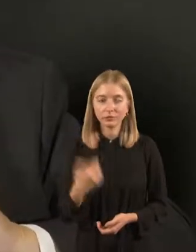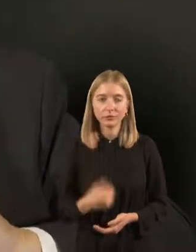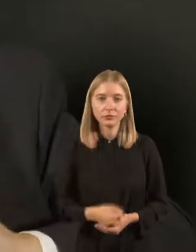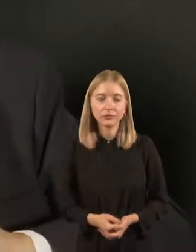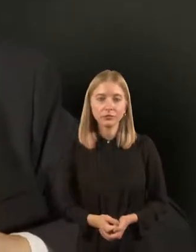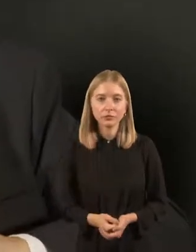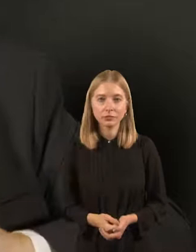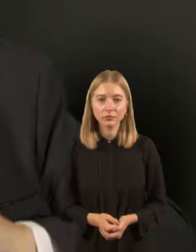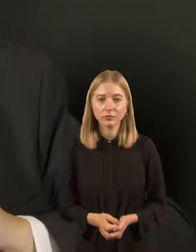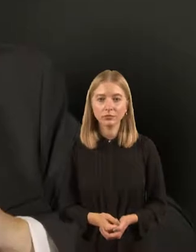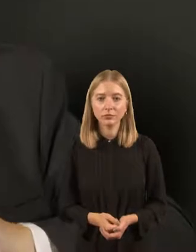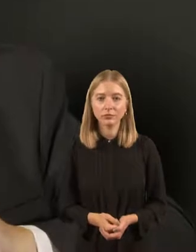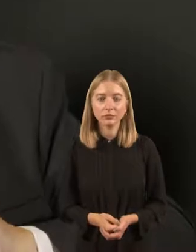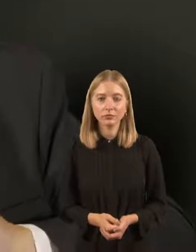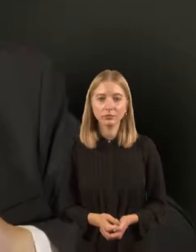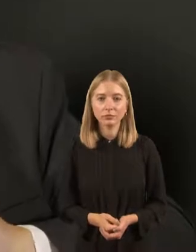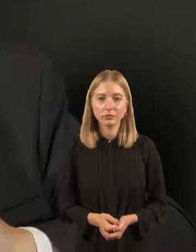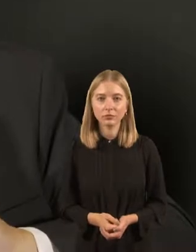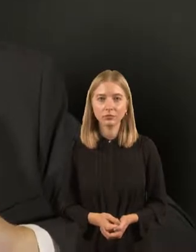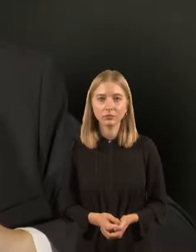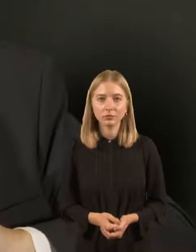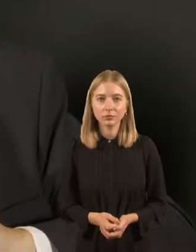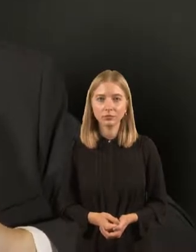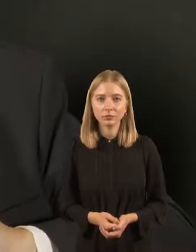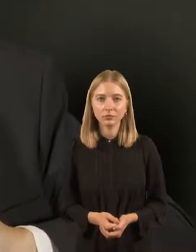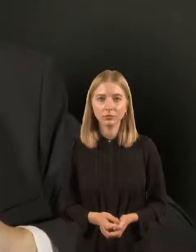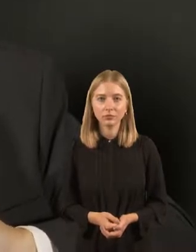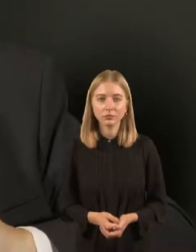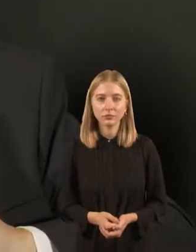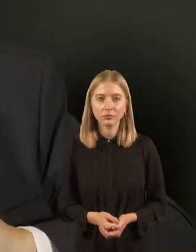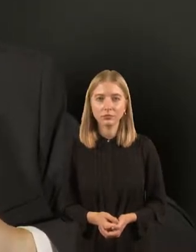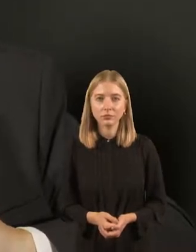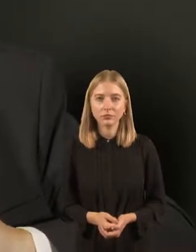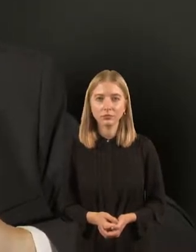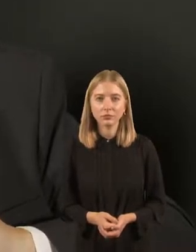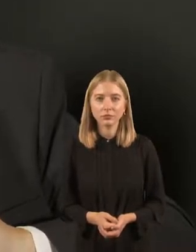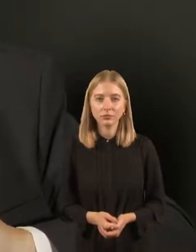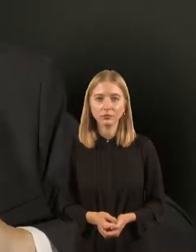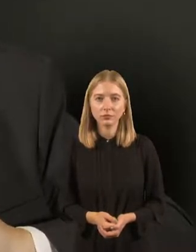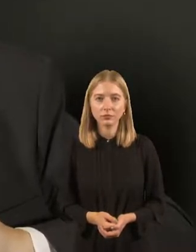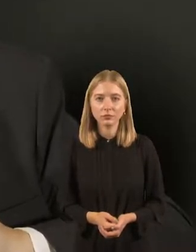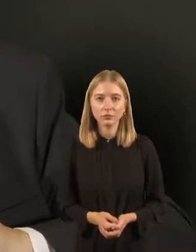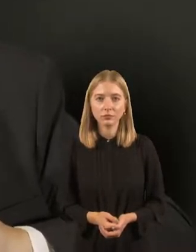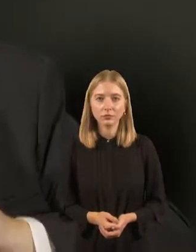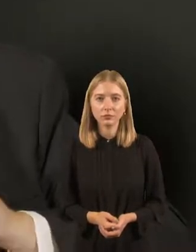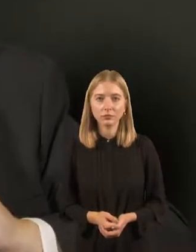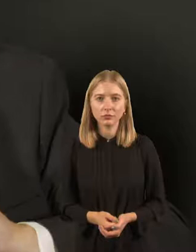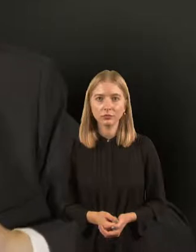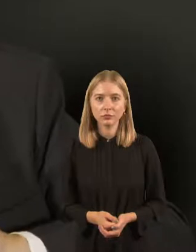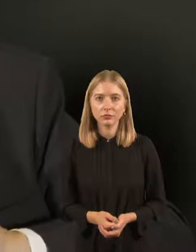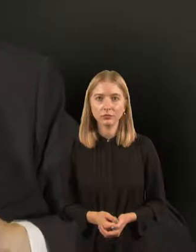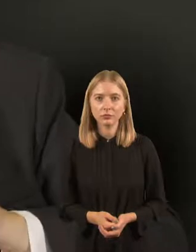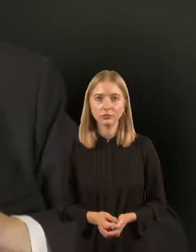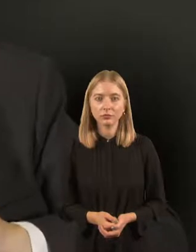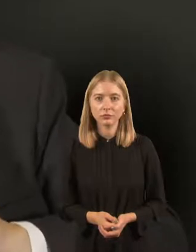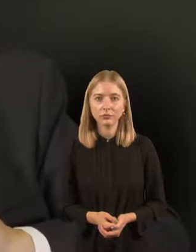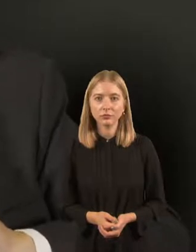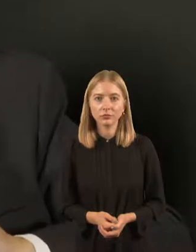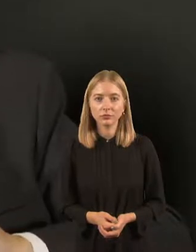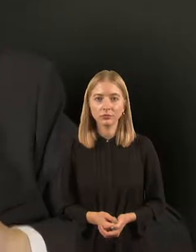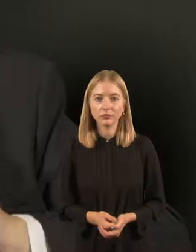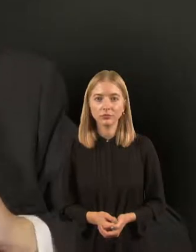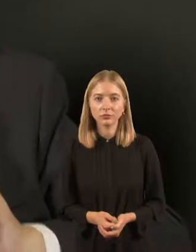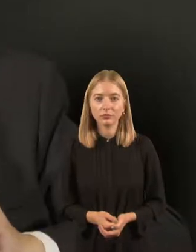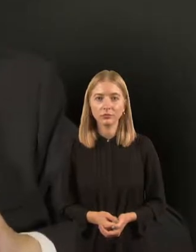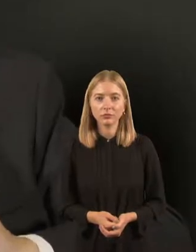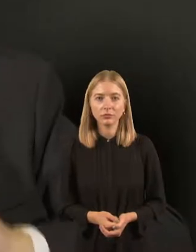have. Second, I think that the recommendations are mainly focused to those sectors